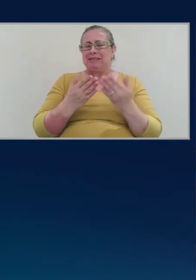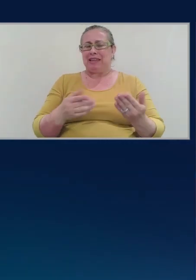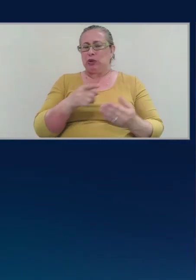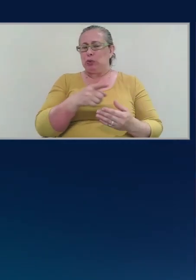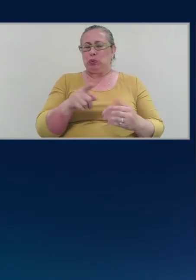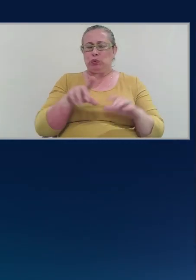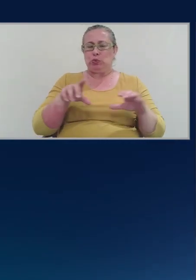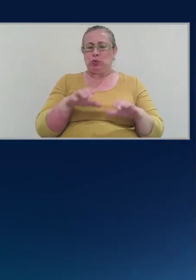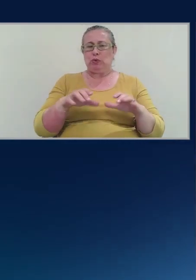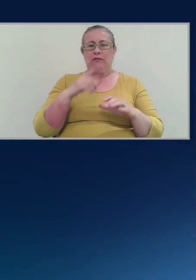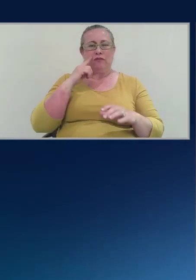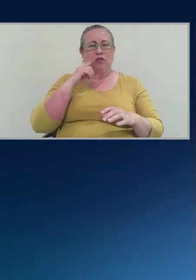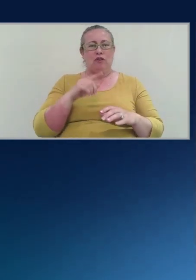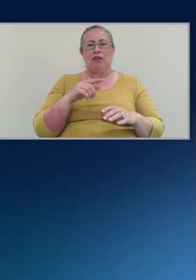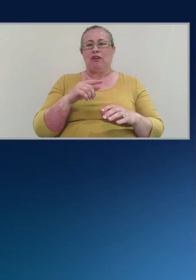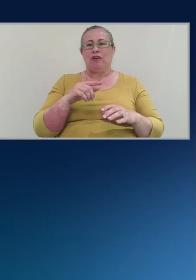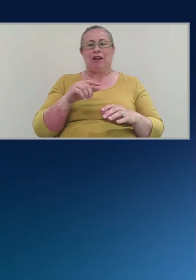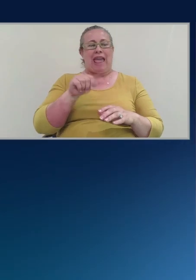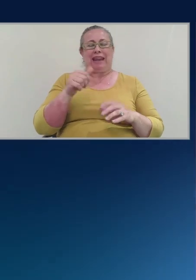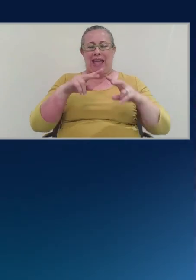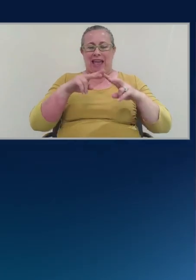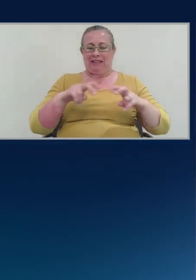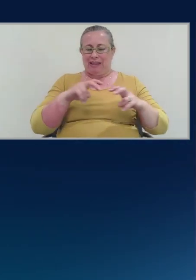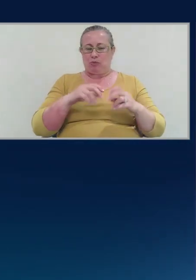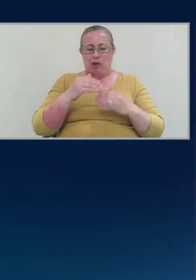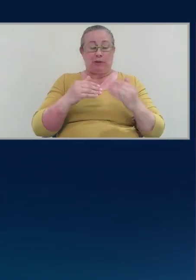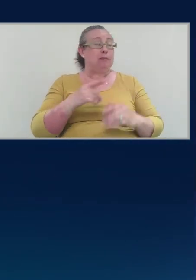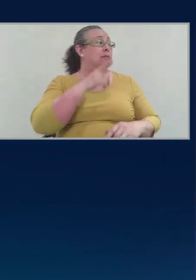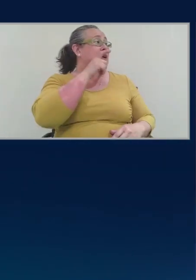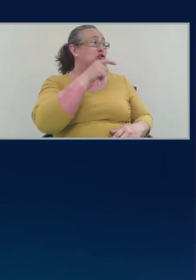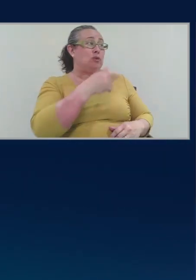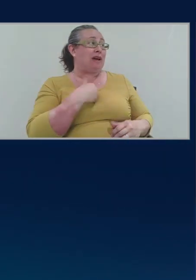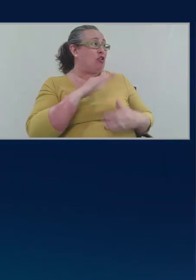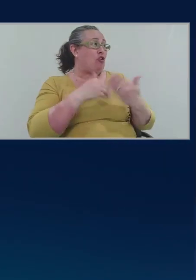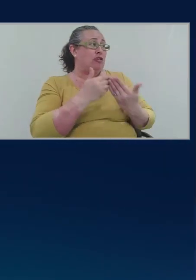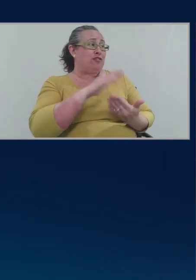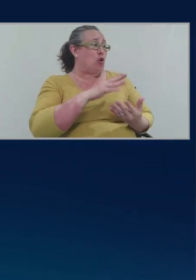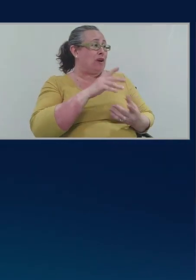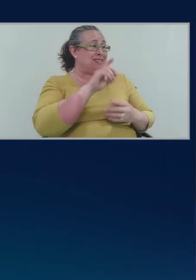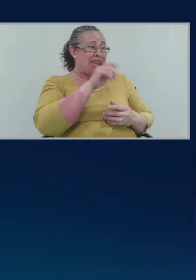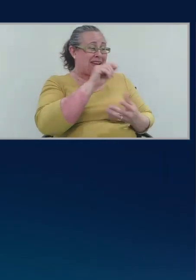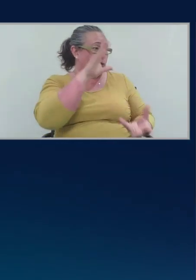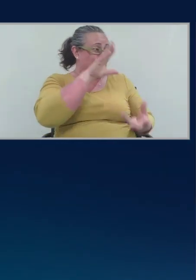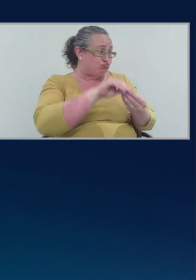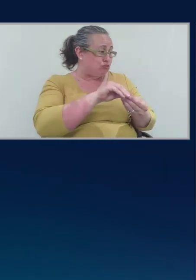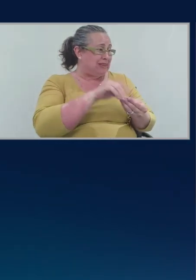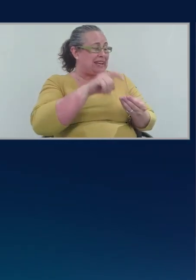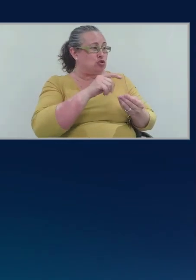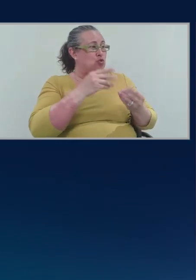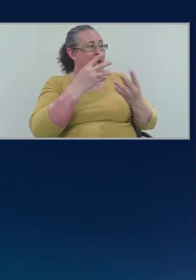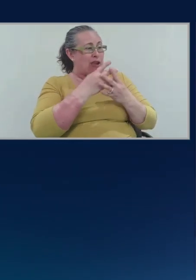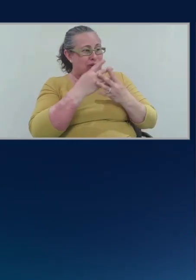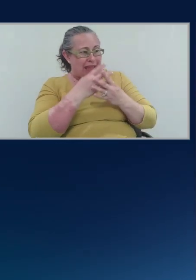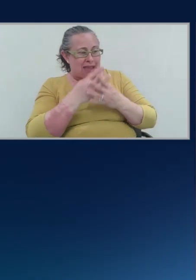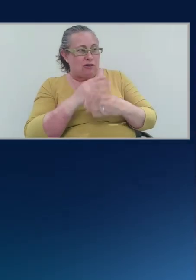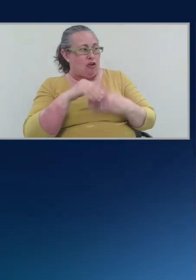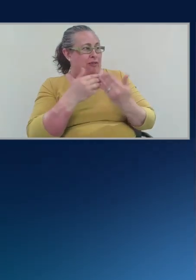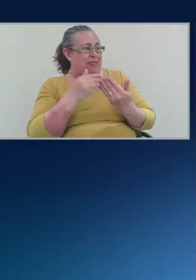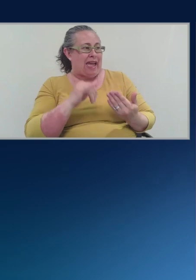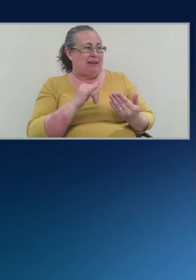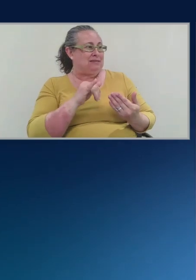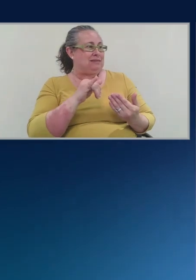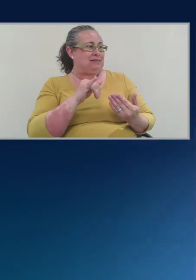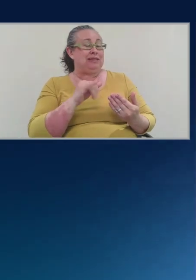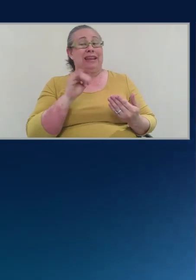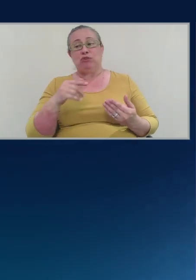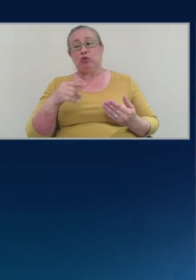AI, ML, and analytics processing. Because you have all your data, you need to be able to aggregate that data, and then if you have a machine learning or some kind of generative AI